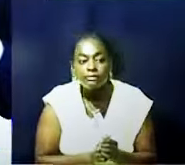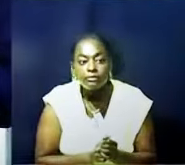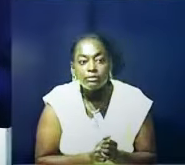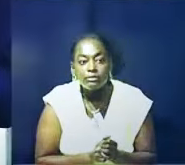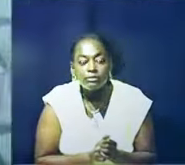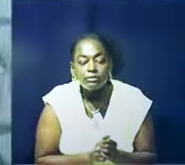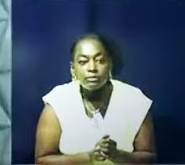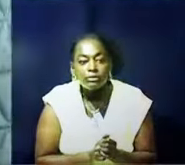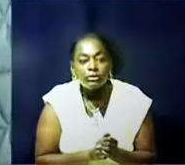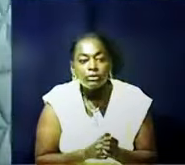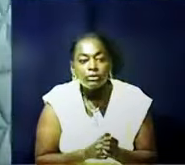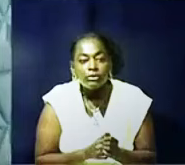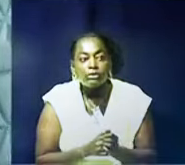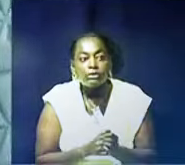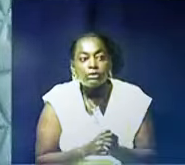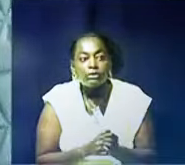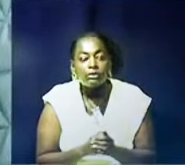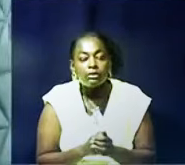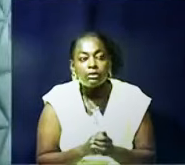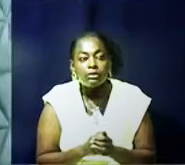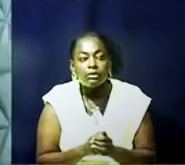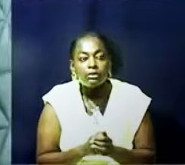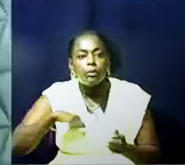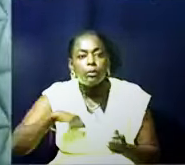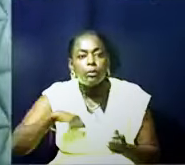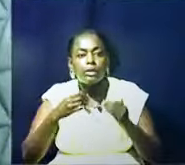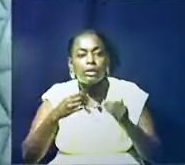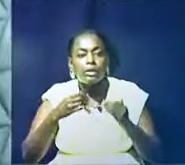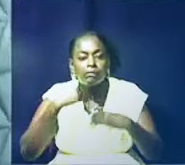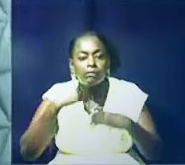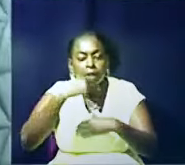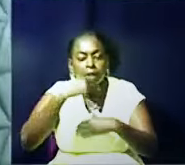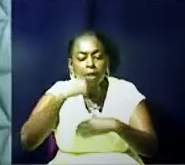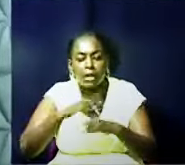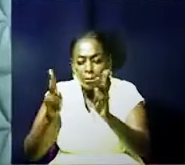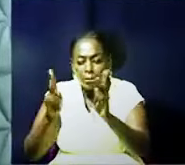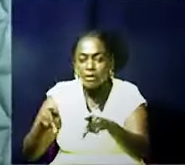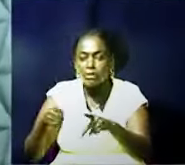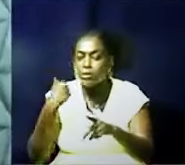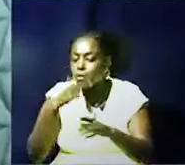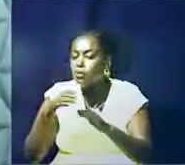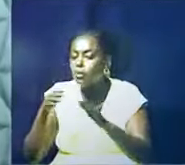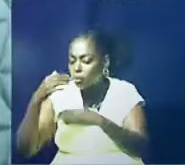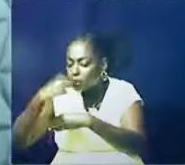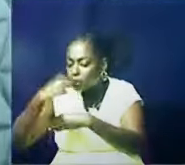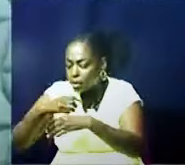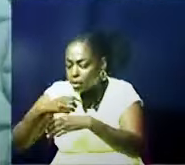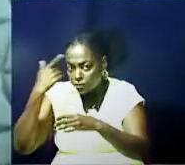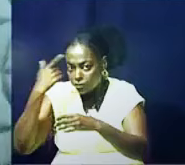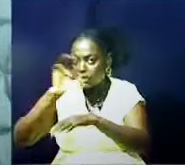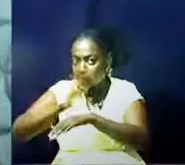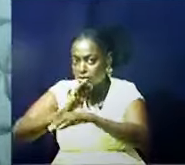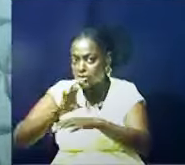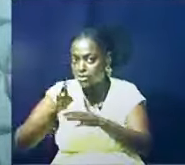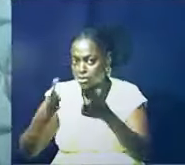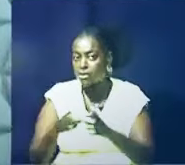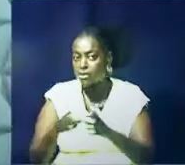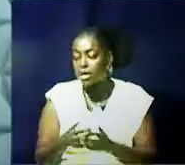somewhere here. When I enter here around